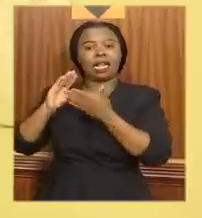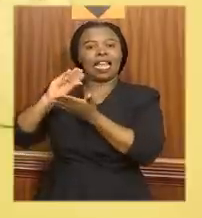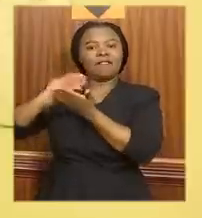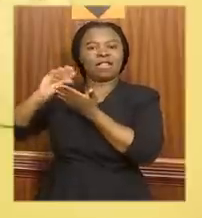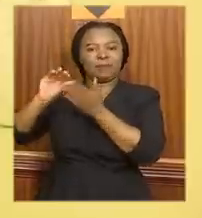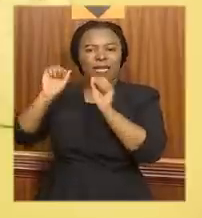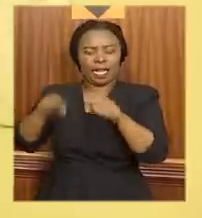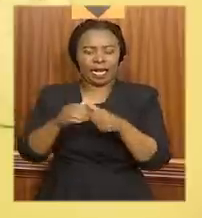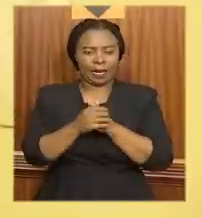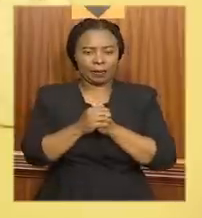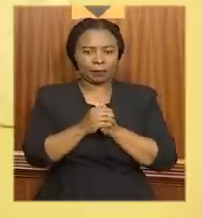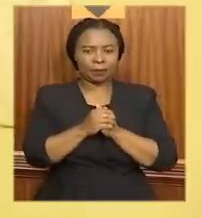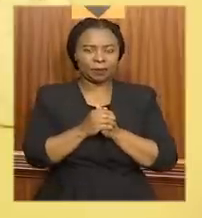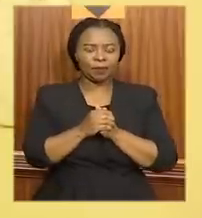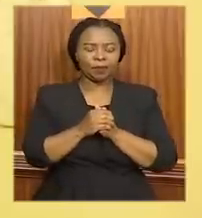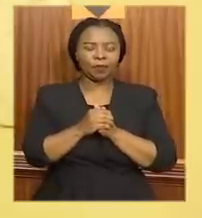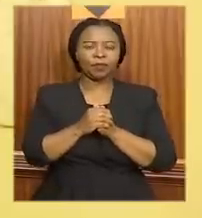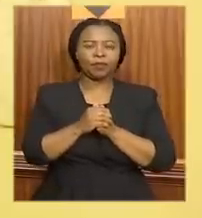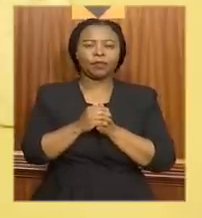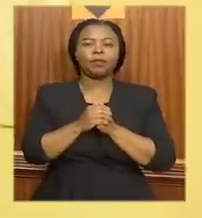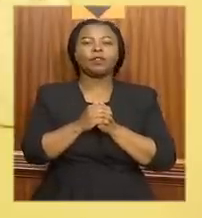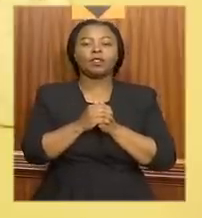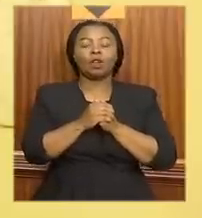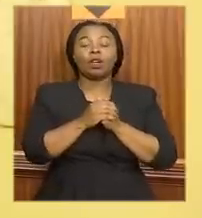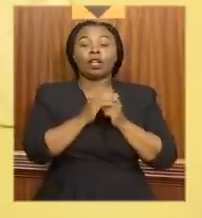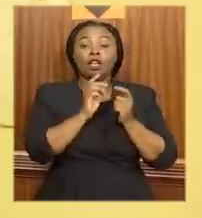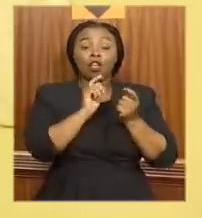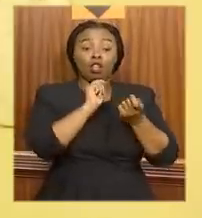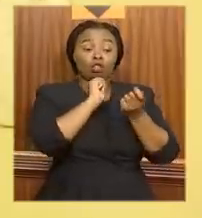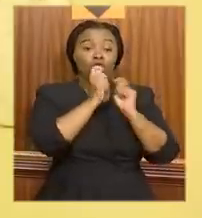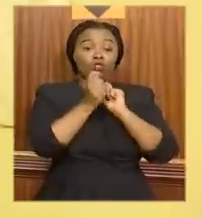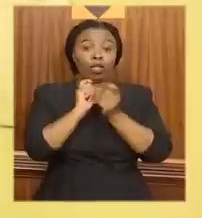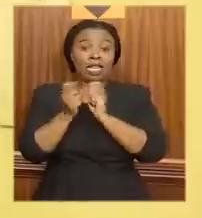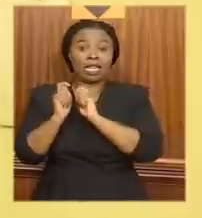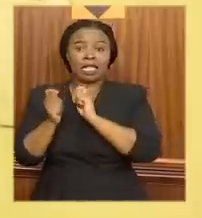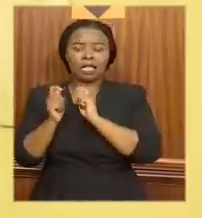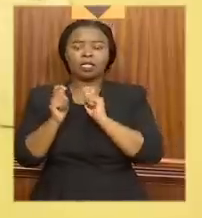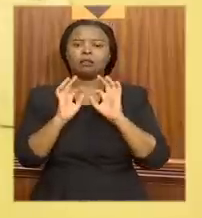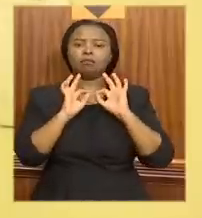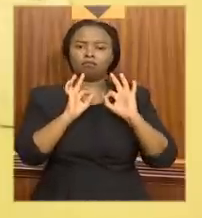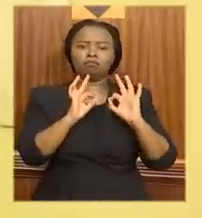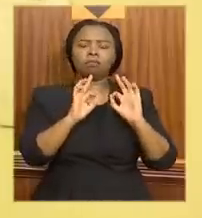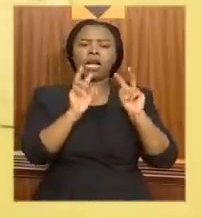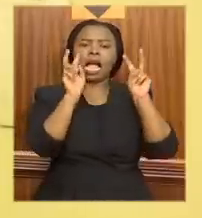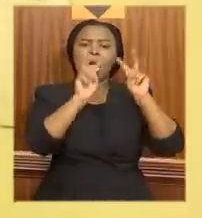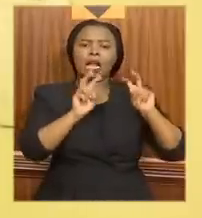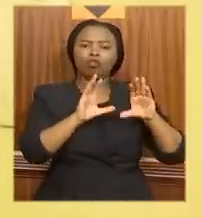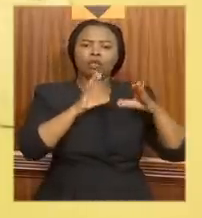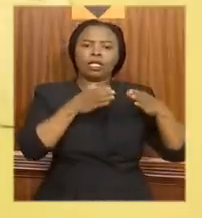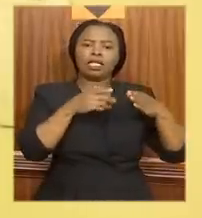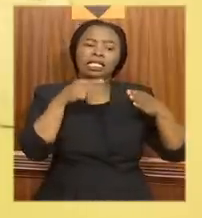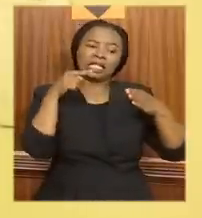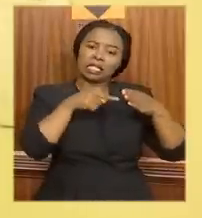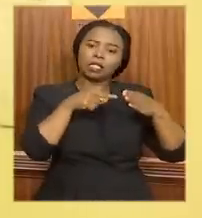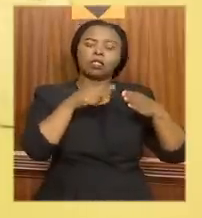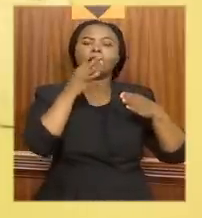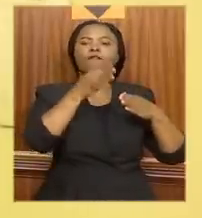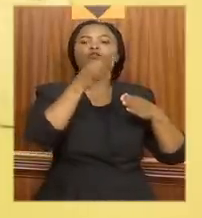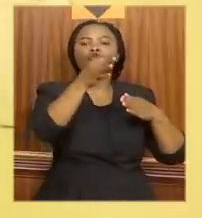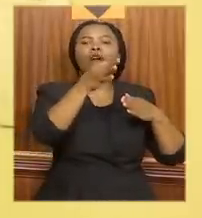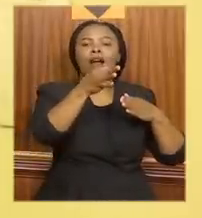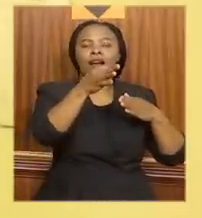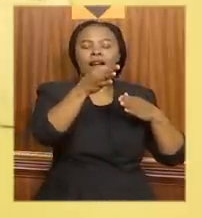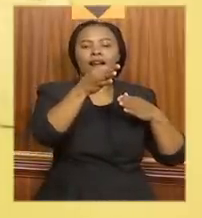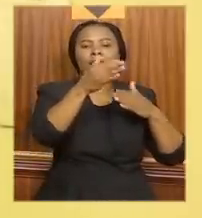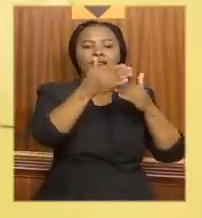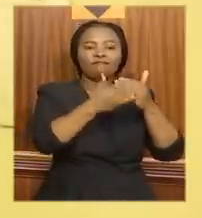These changes will radically transform the structure of the electricity sector for future generations.